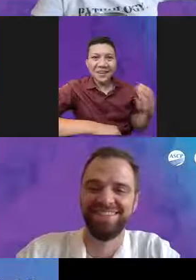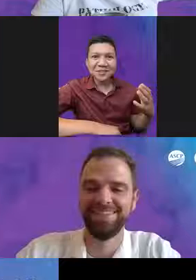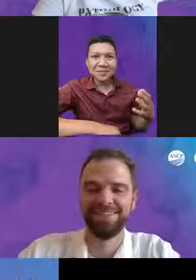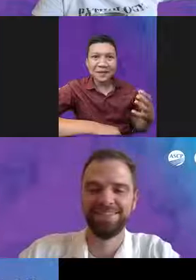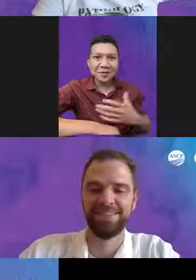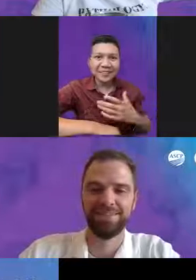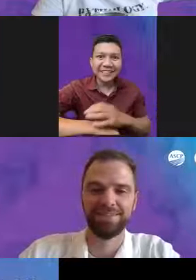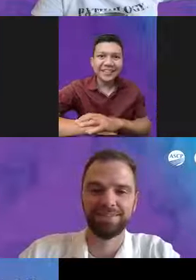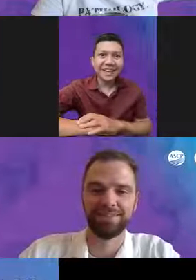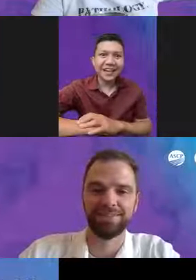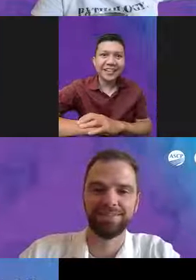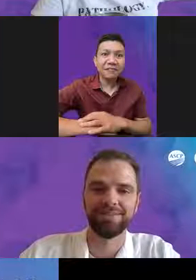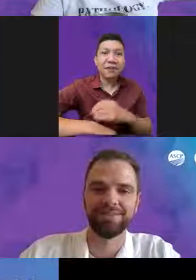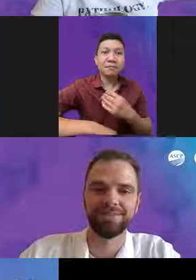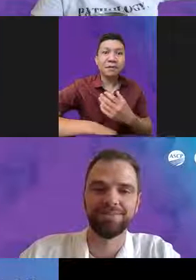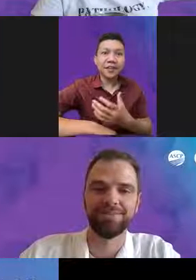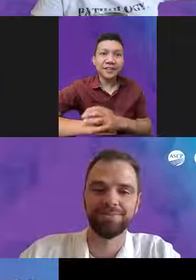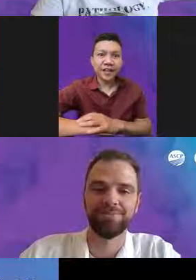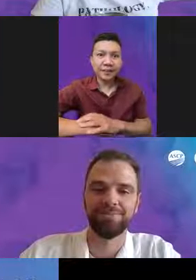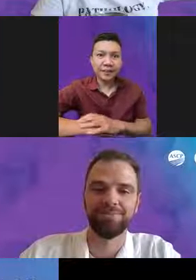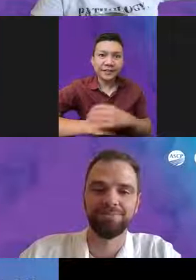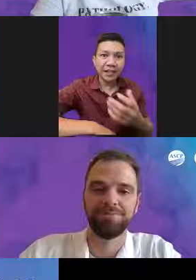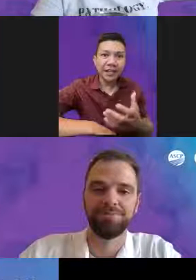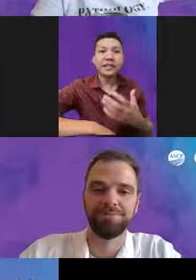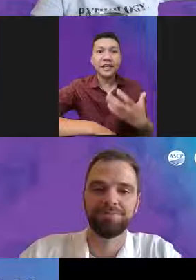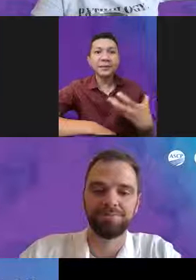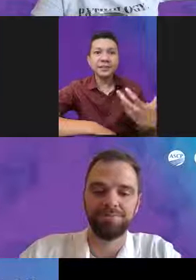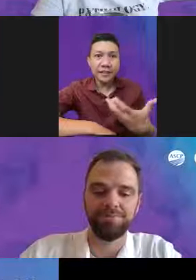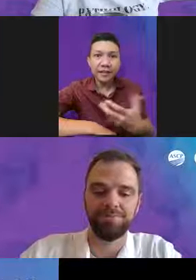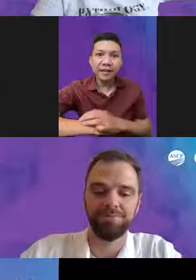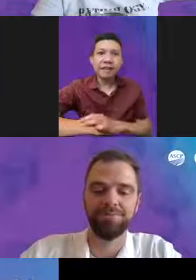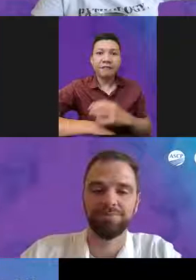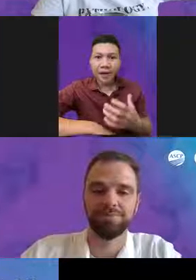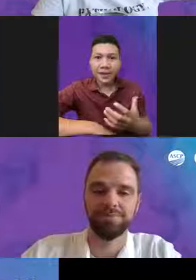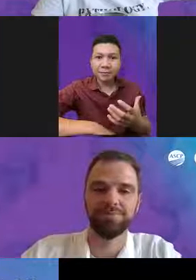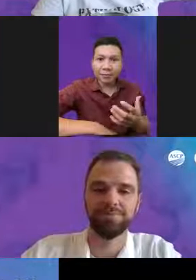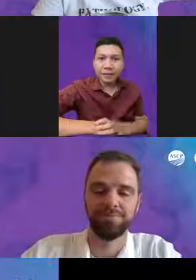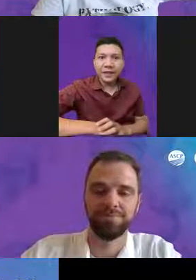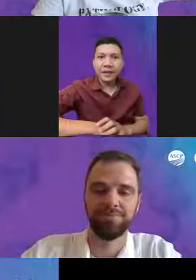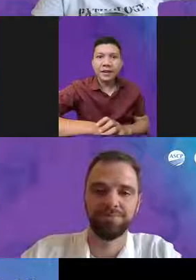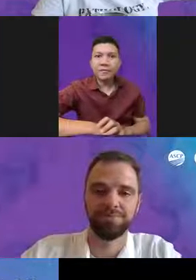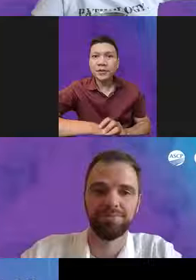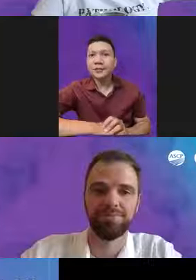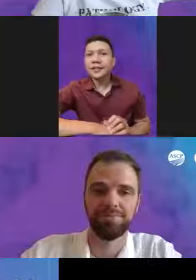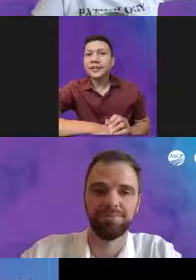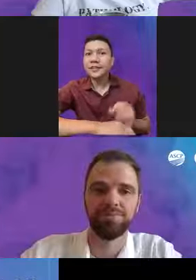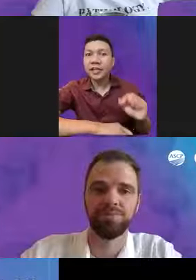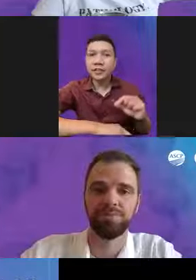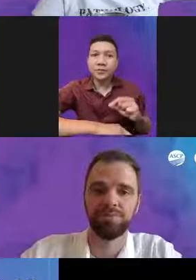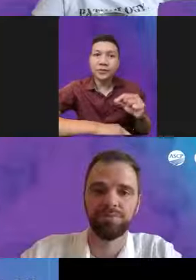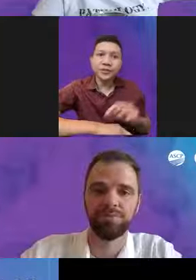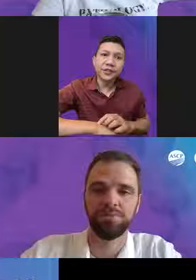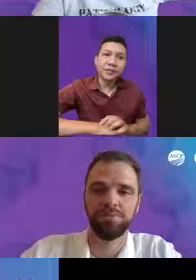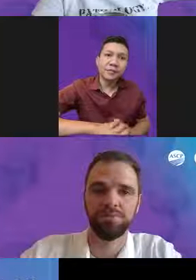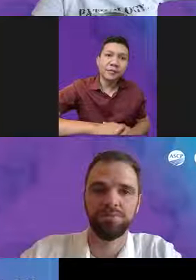The transmembrane proteins identify blood type as cell and keeps the cell viable and most abundant